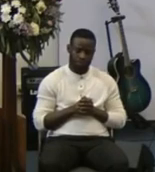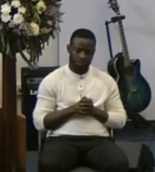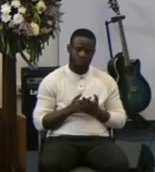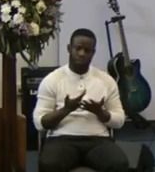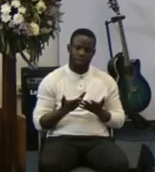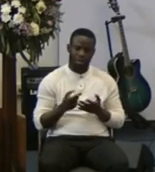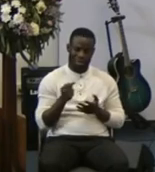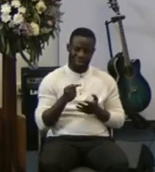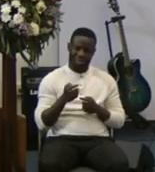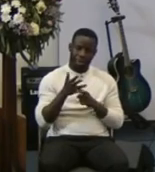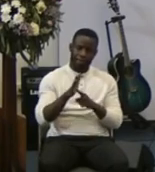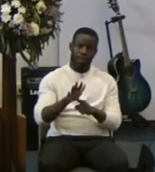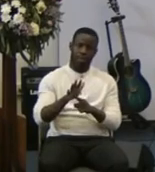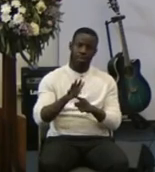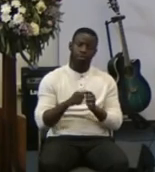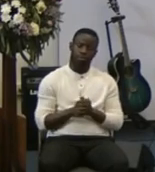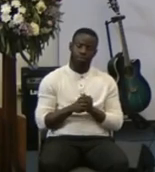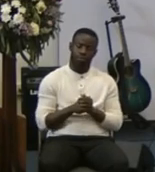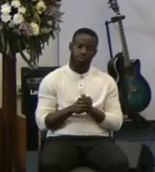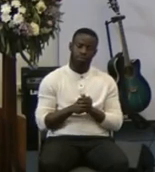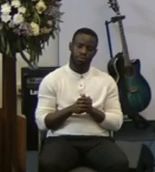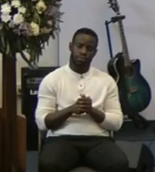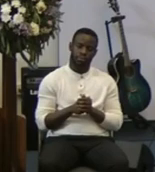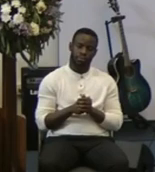But it's a symbol that